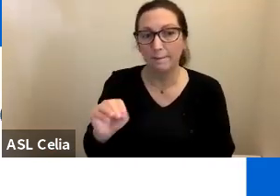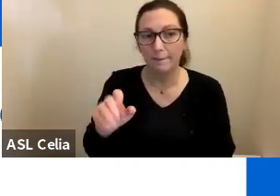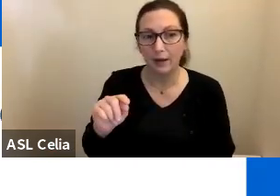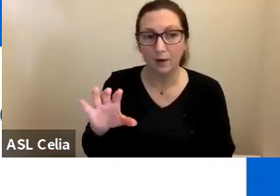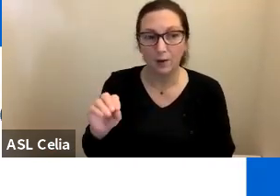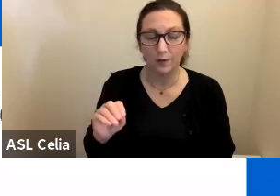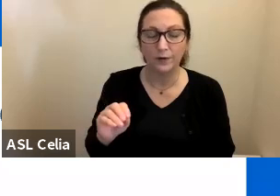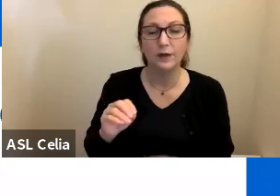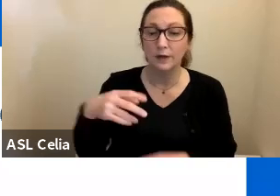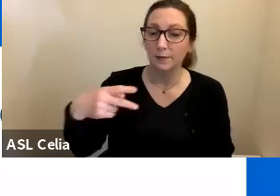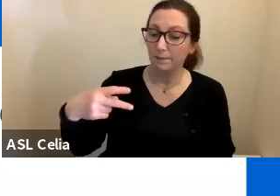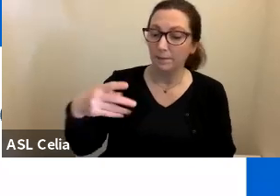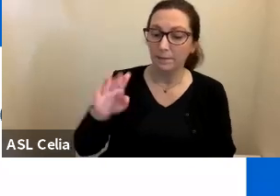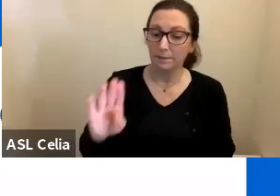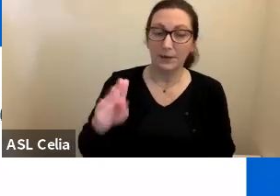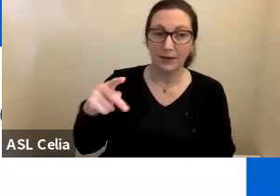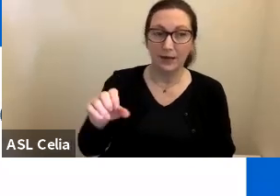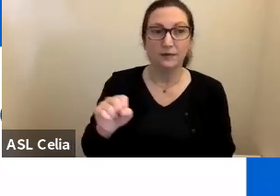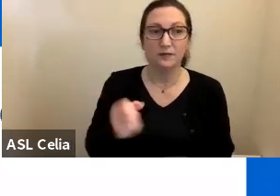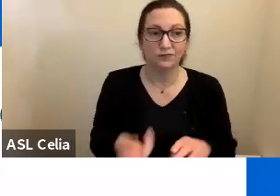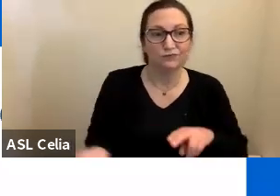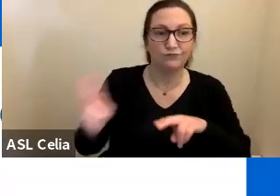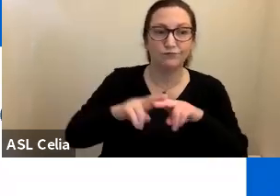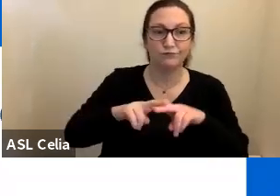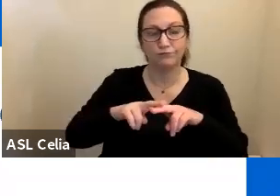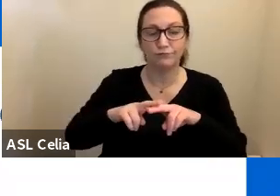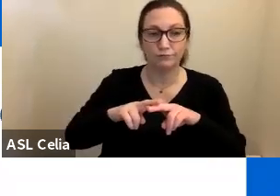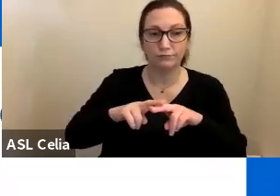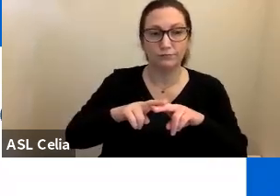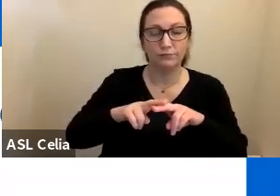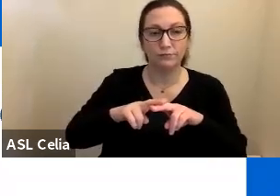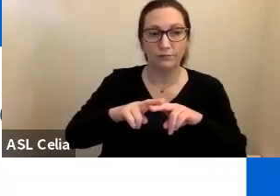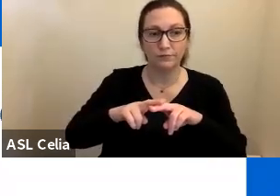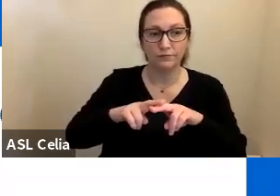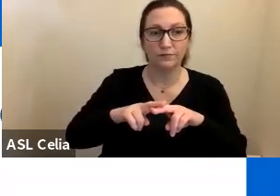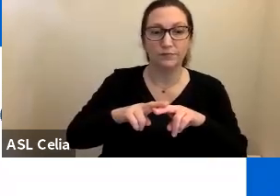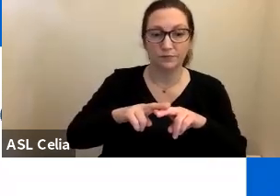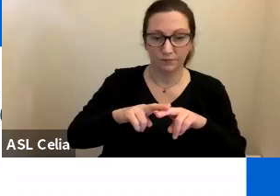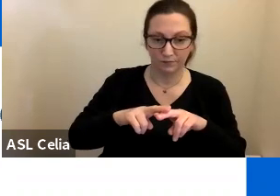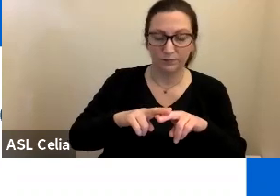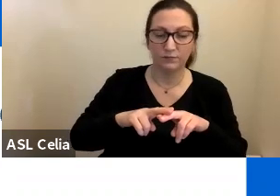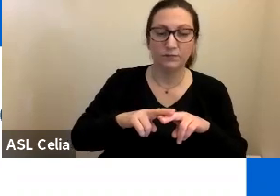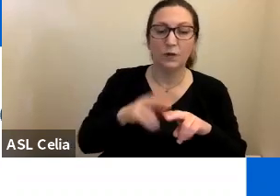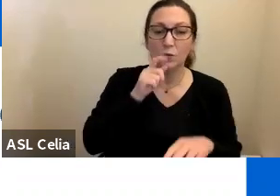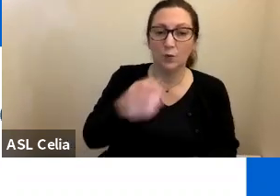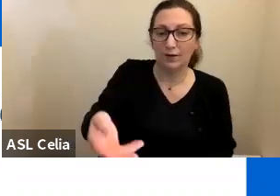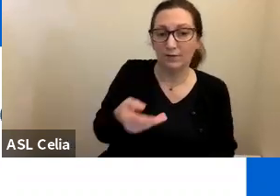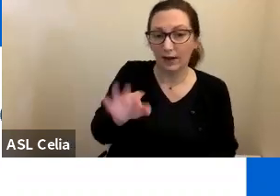BLS, there was a significant jump in terms of the percentage of BPS students invited to the 9th